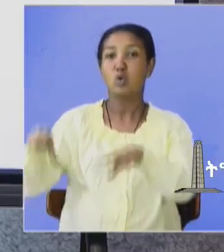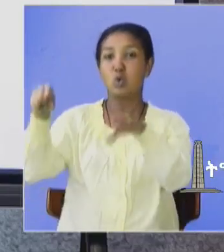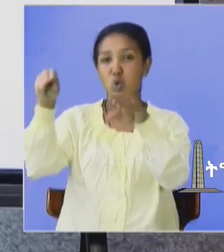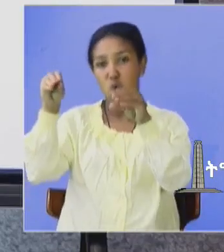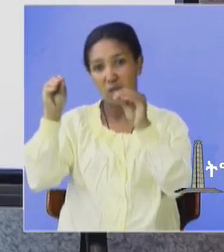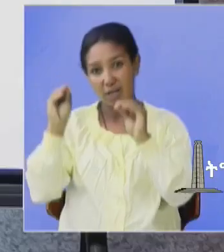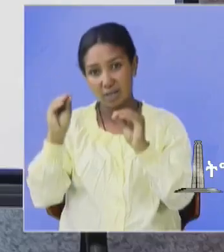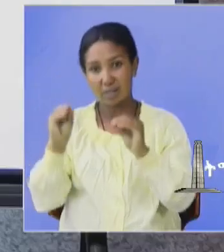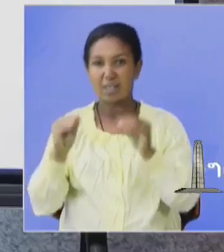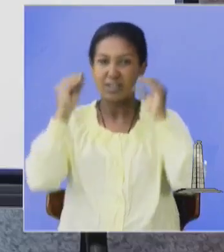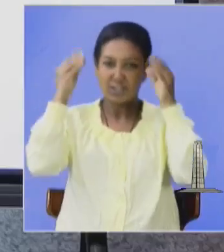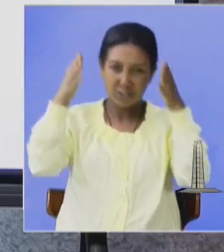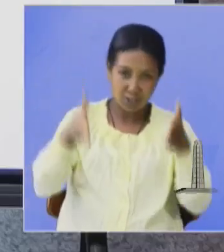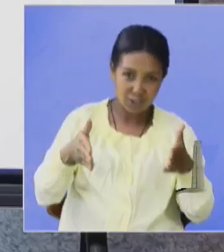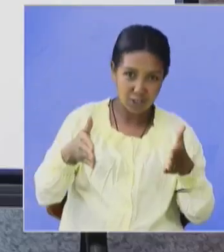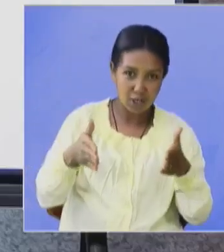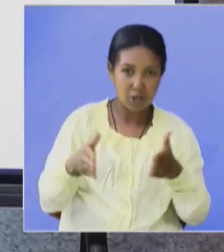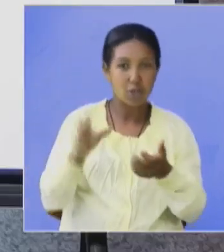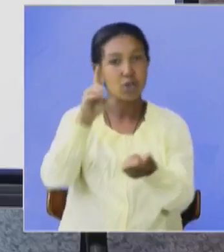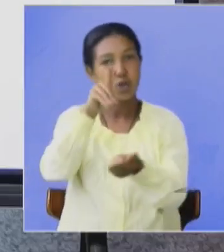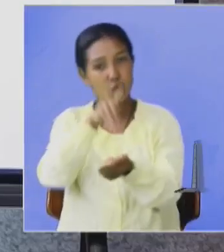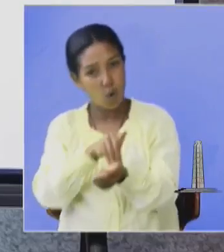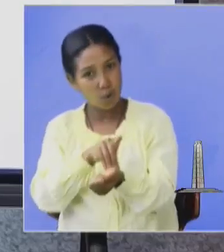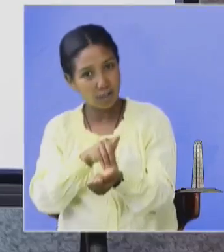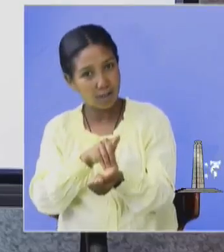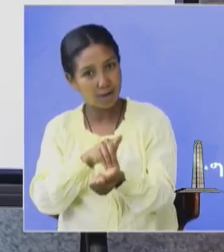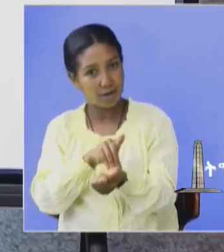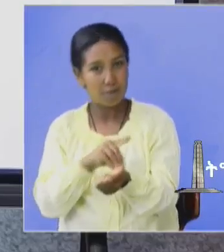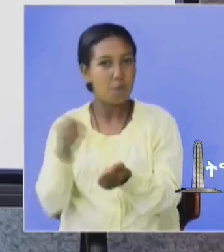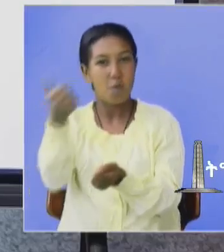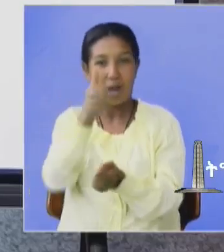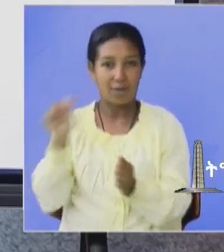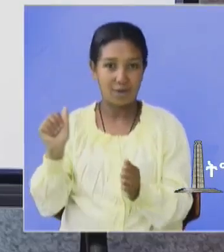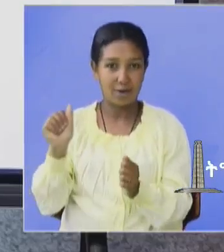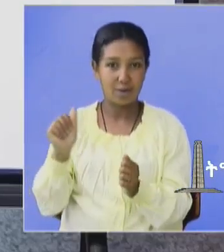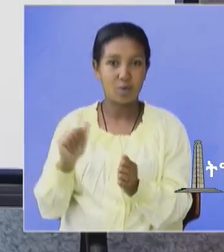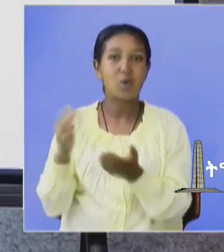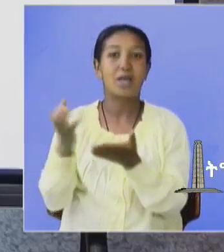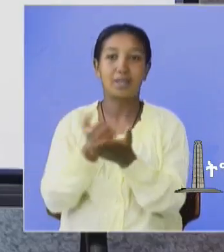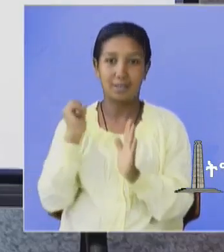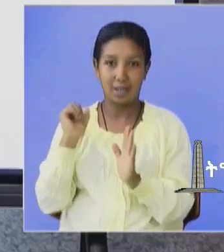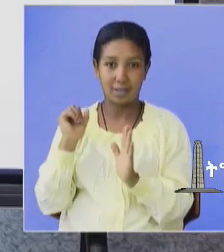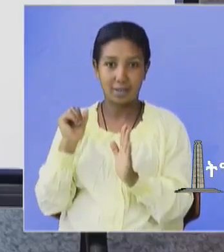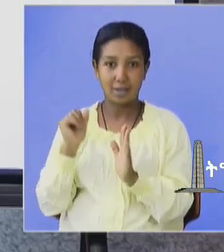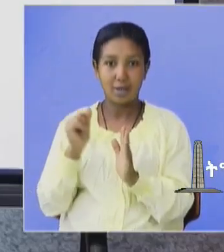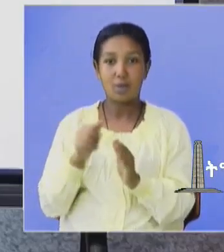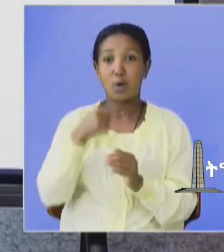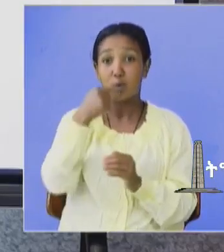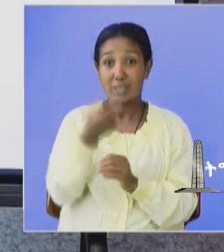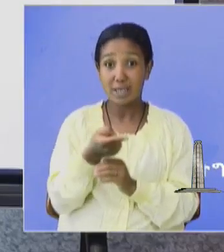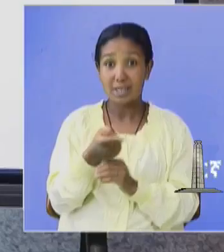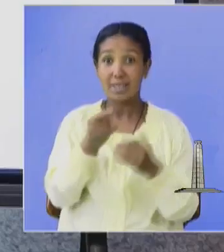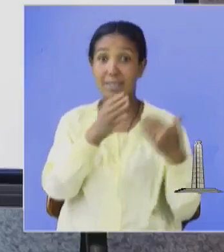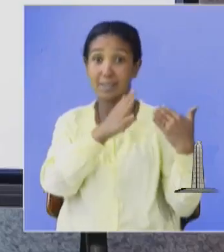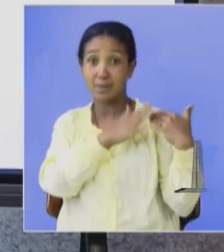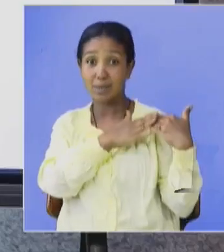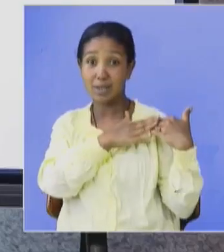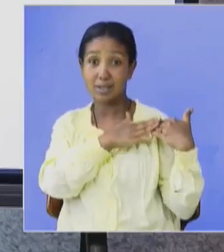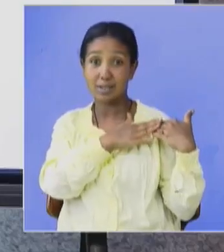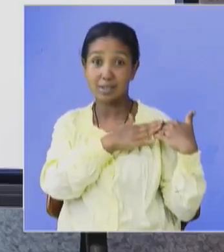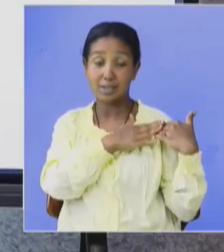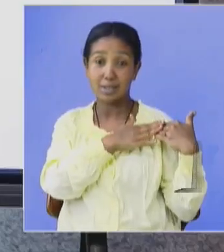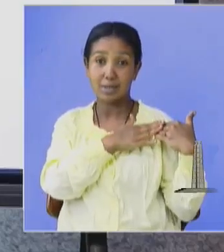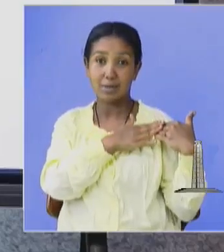students, teachers, doctors, whatever. We can take that when we say subject,